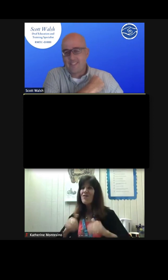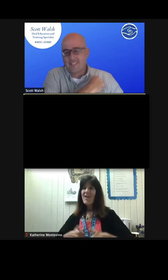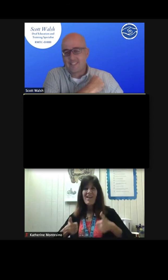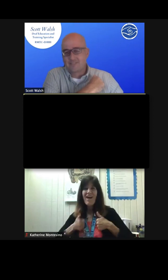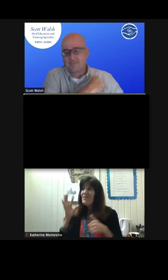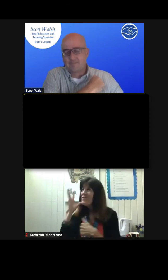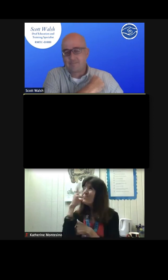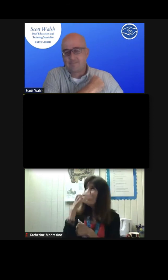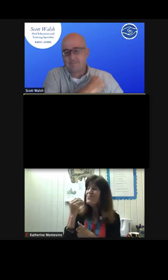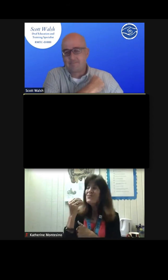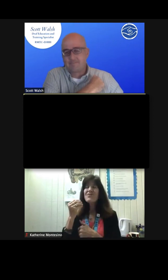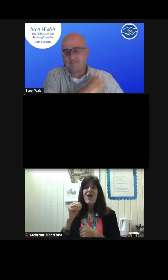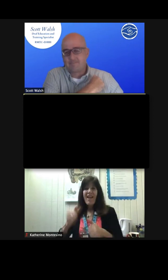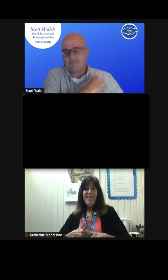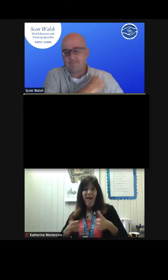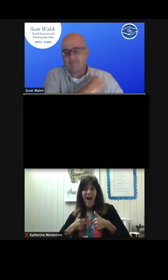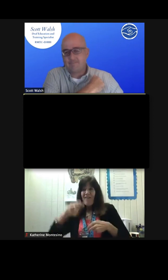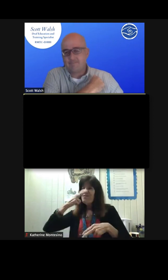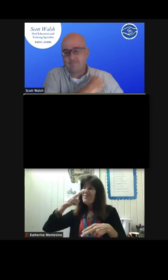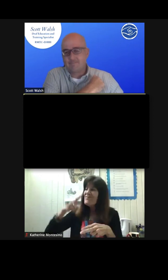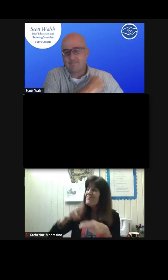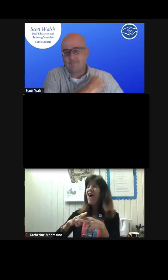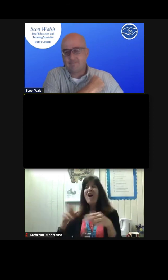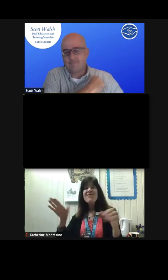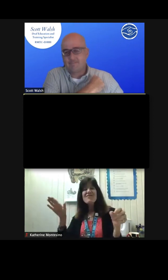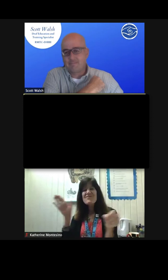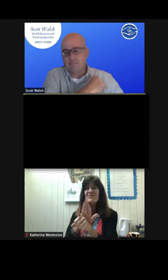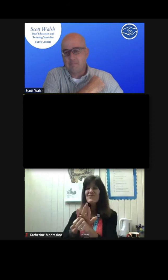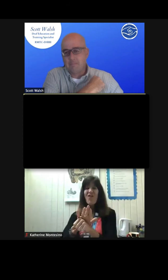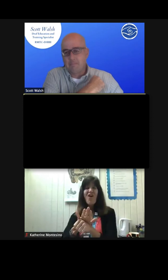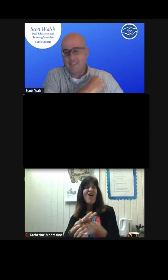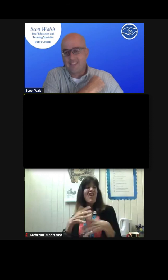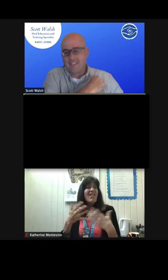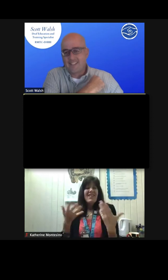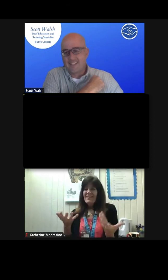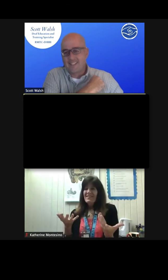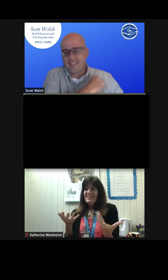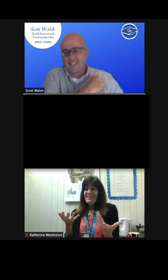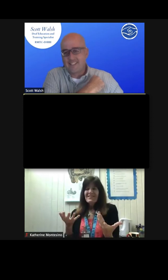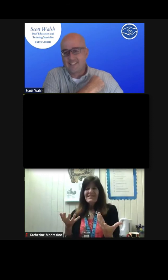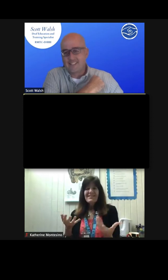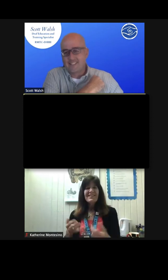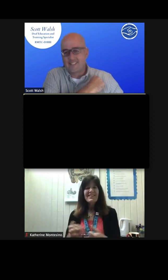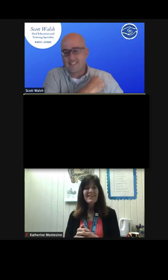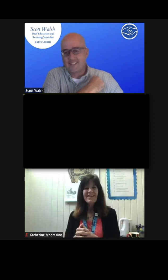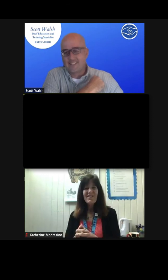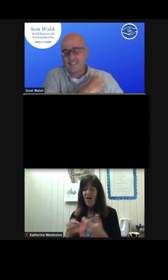That life is great. And life is beautiful. And life is fun and full.